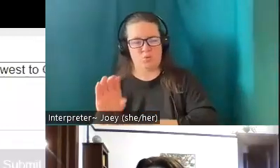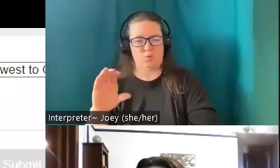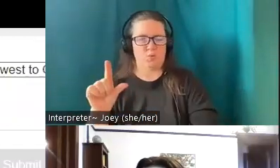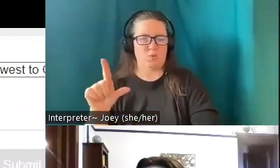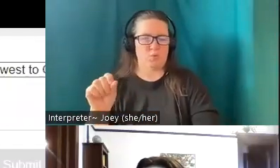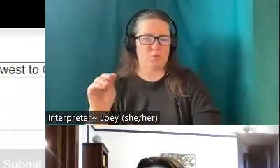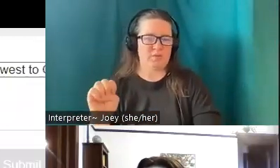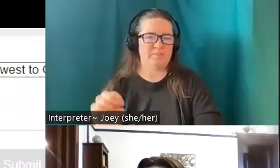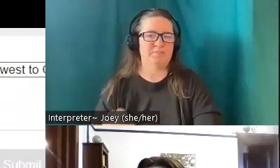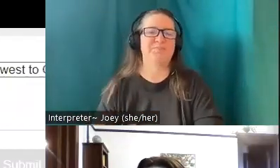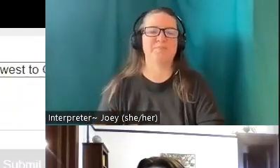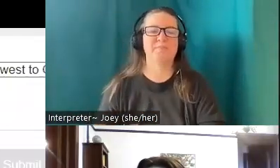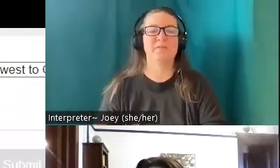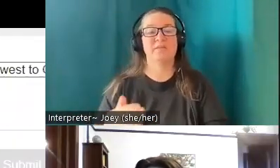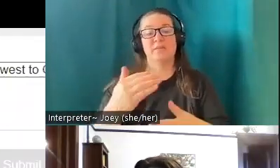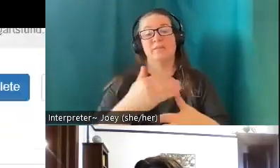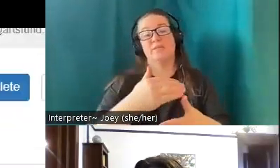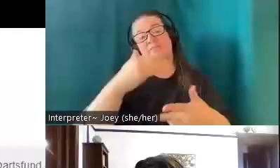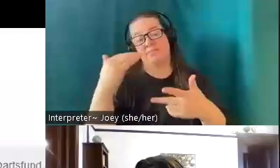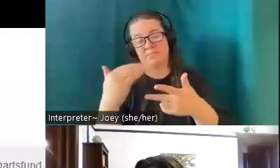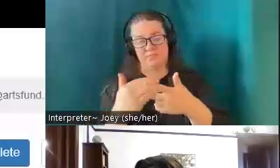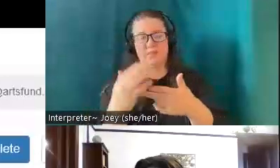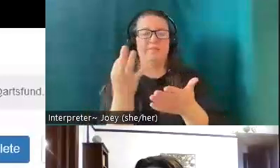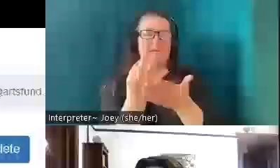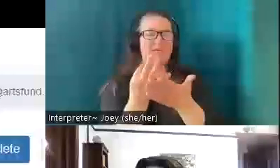forms. So I'm going to walk through the financial information form a little bit.